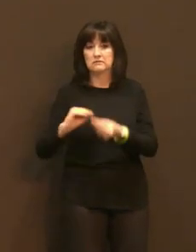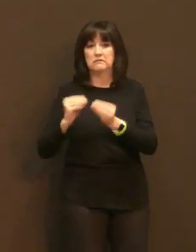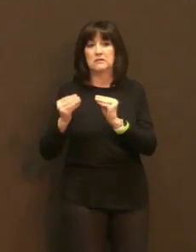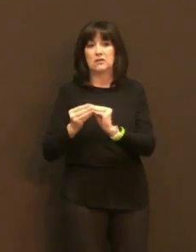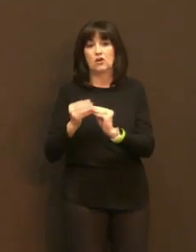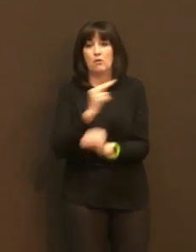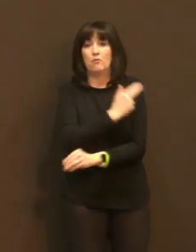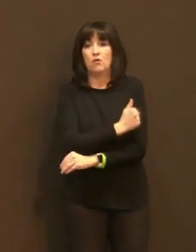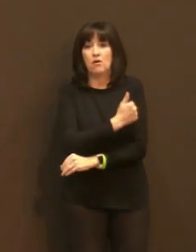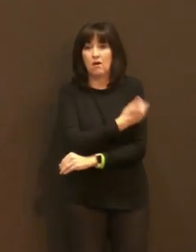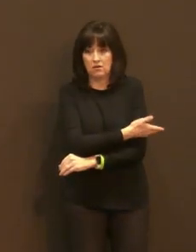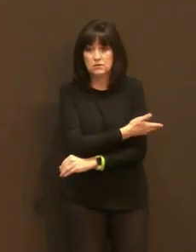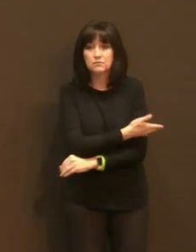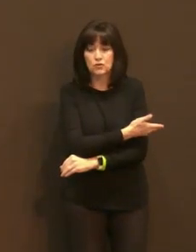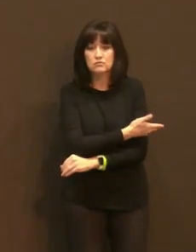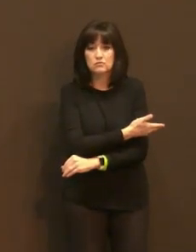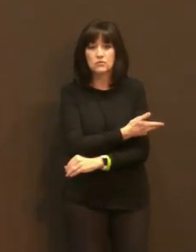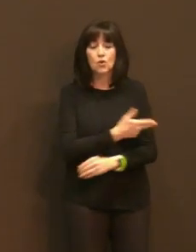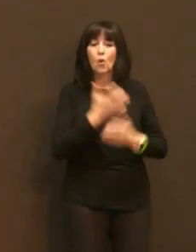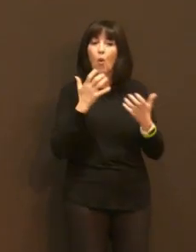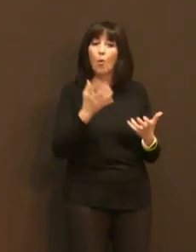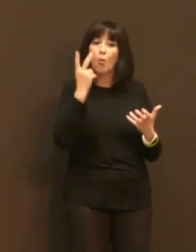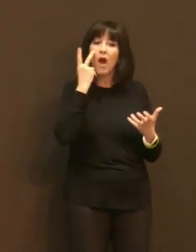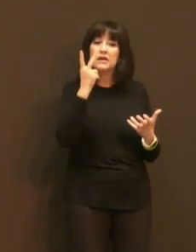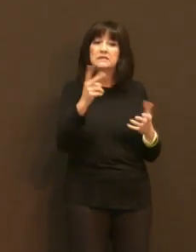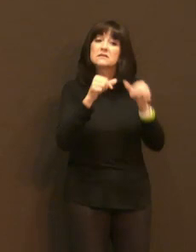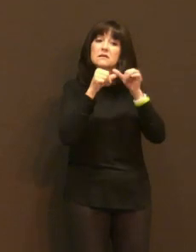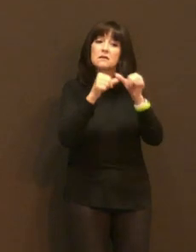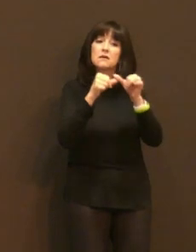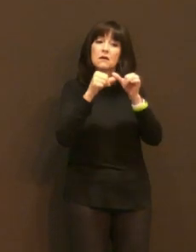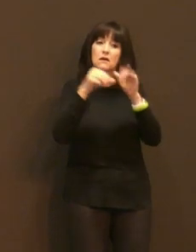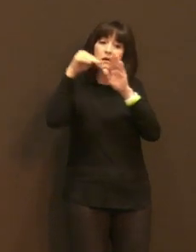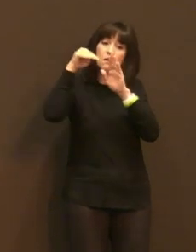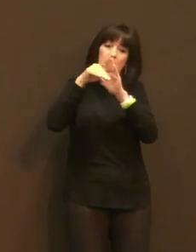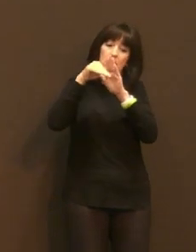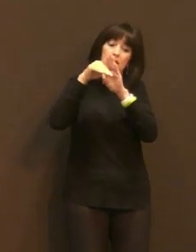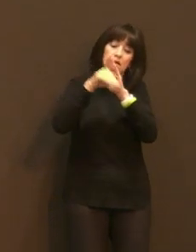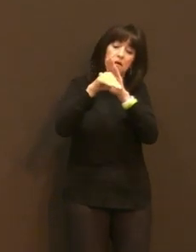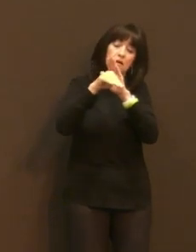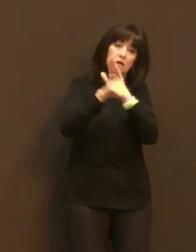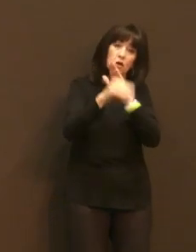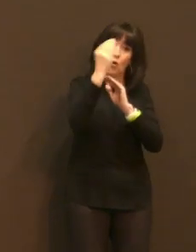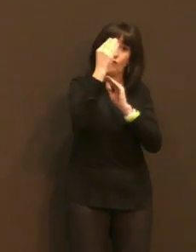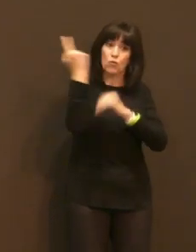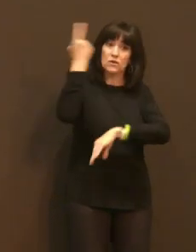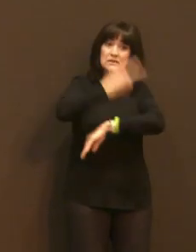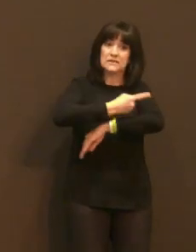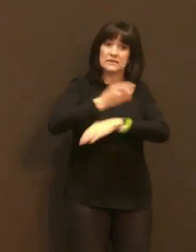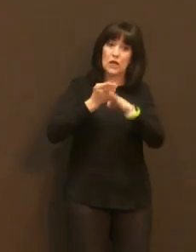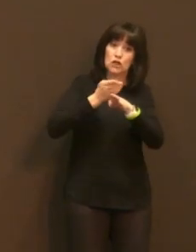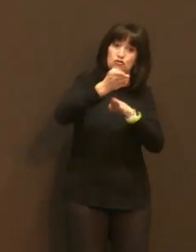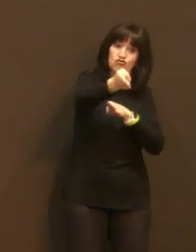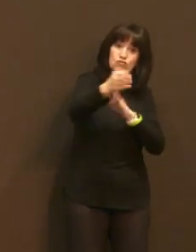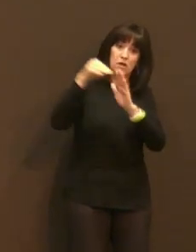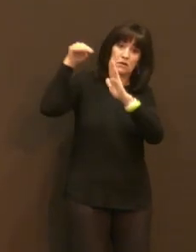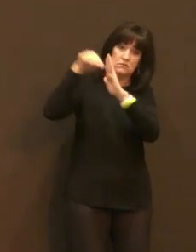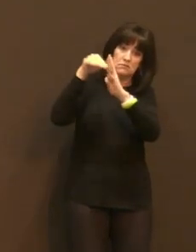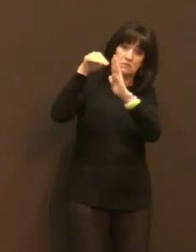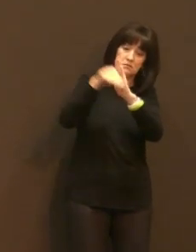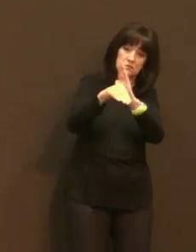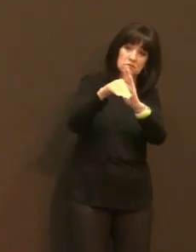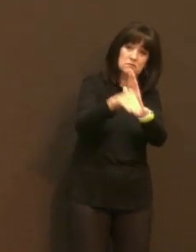we have 14 days of declining patients that come in symptomatic, so-called presumed cases,